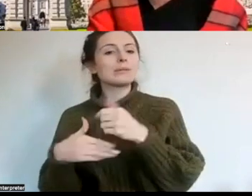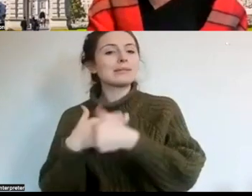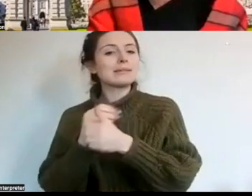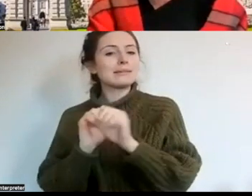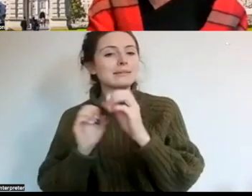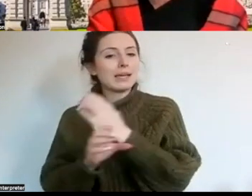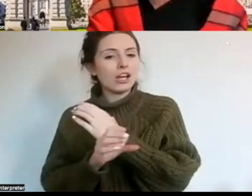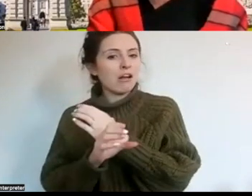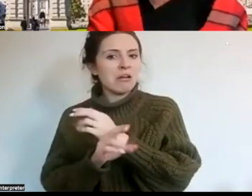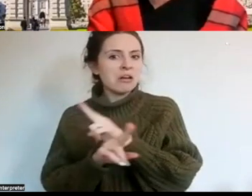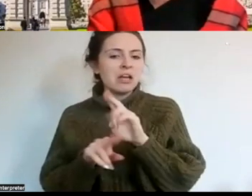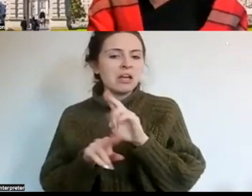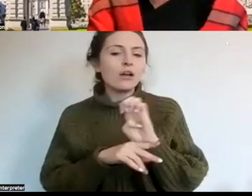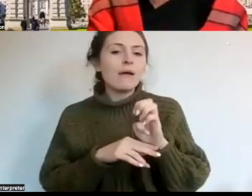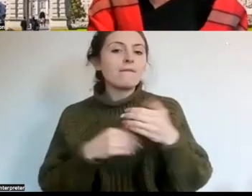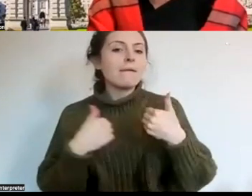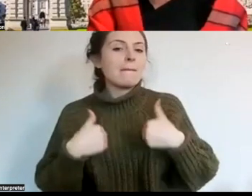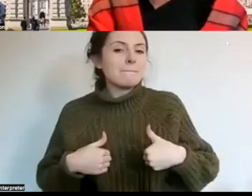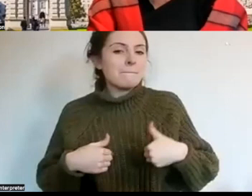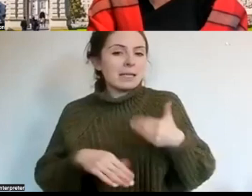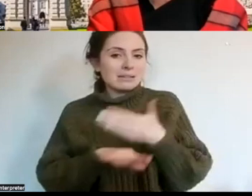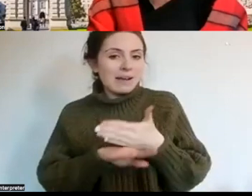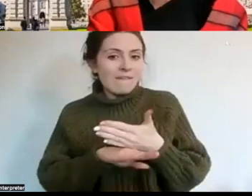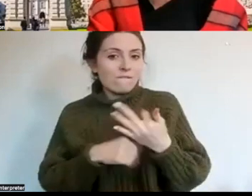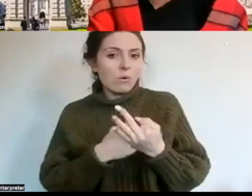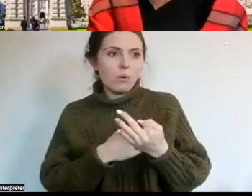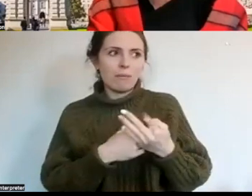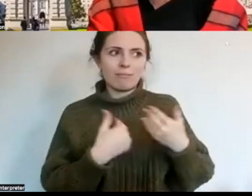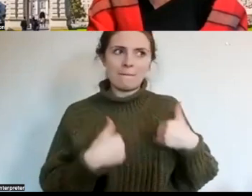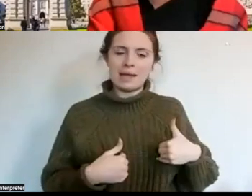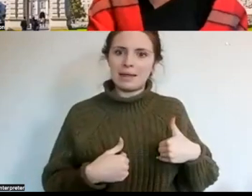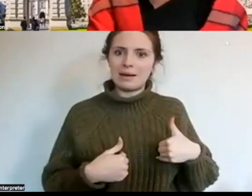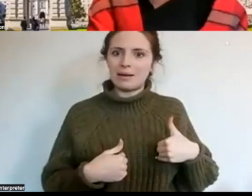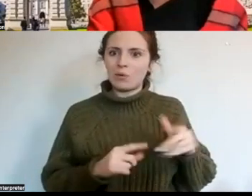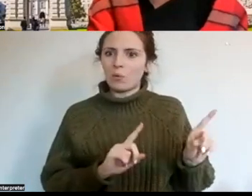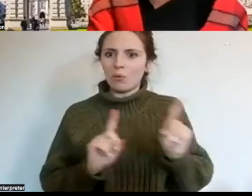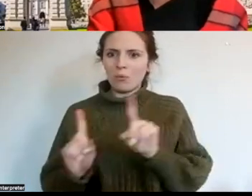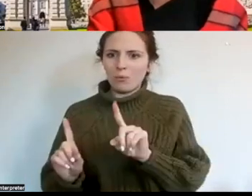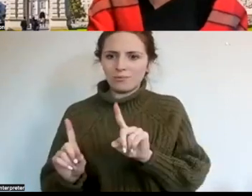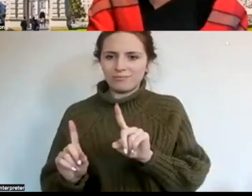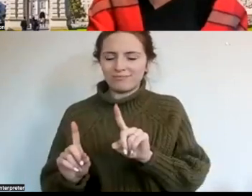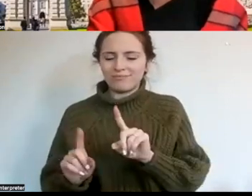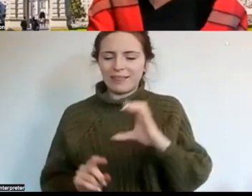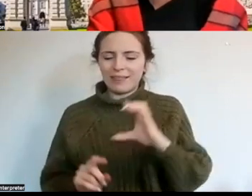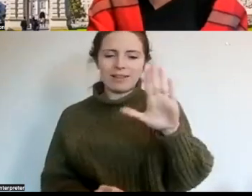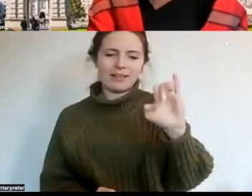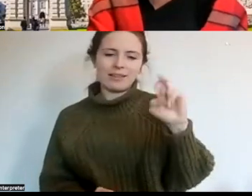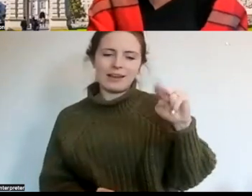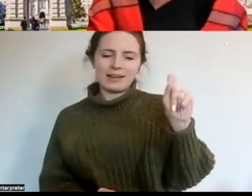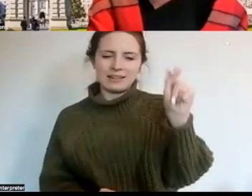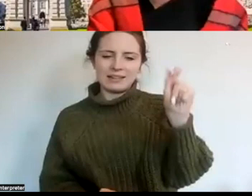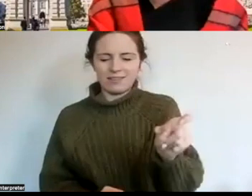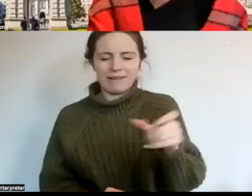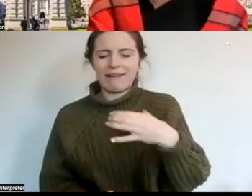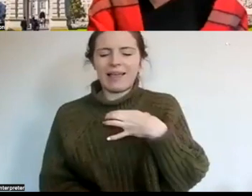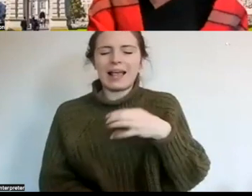enough male staff for the male clients. I hate that word client,